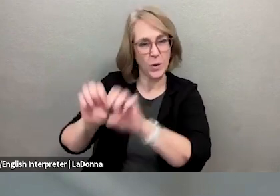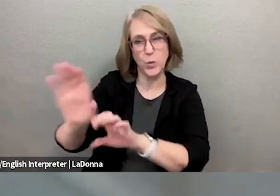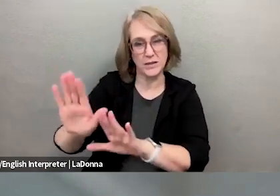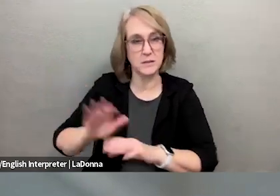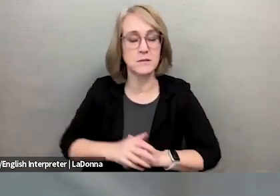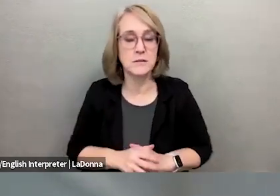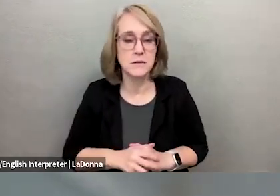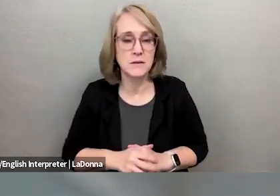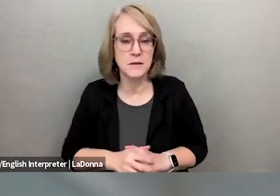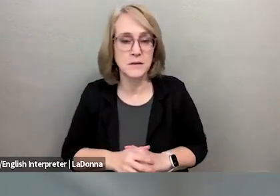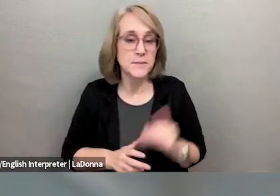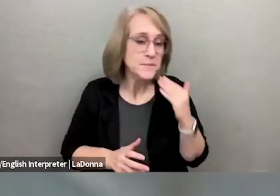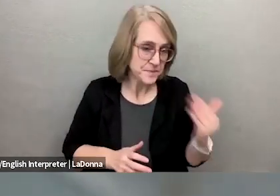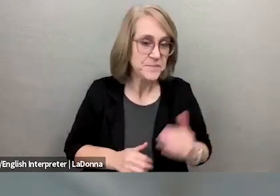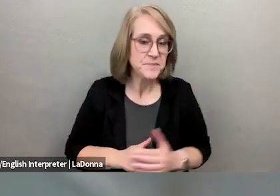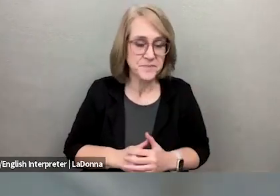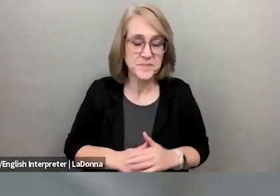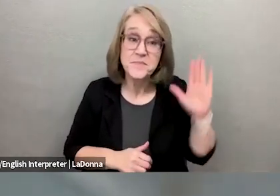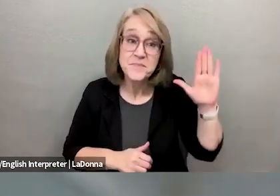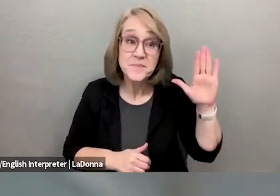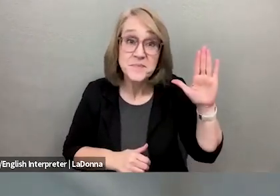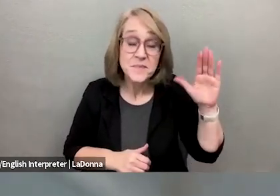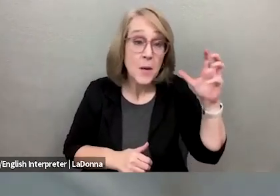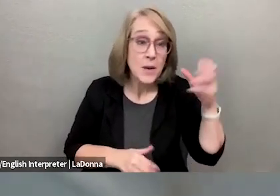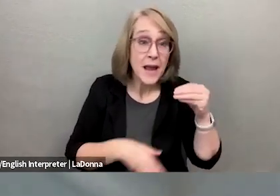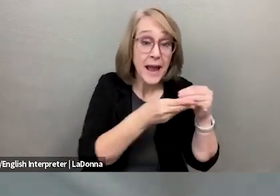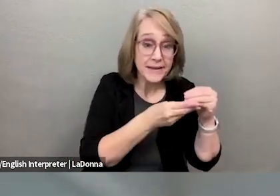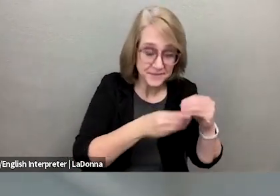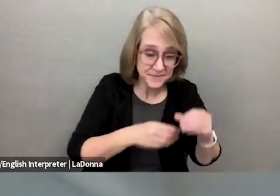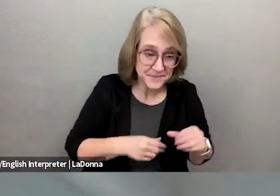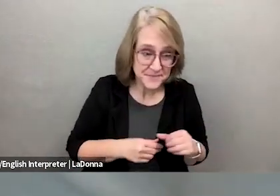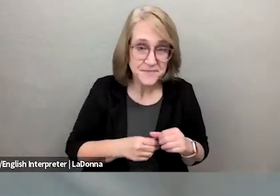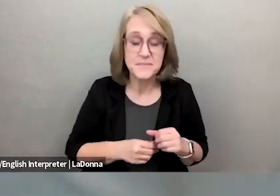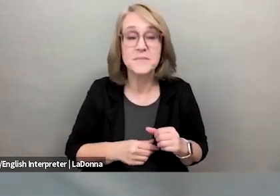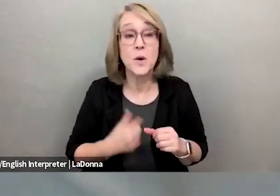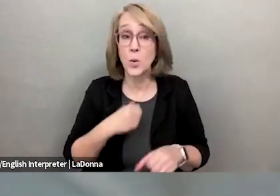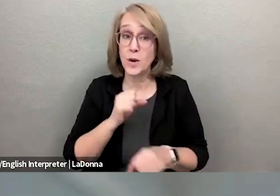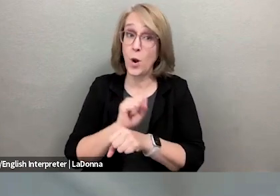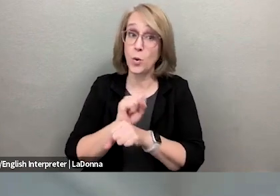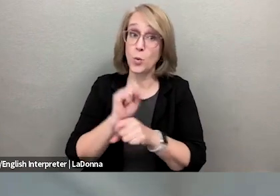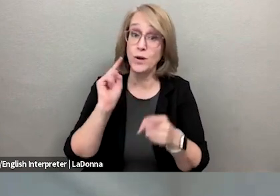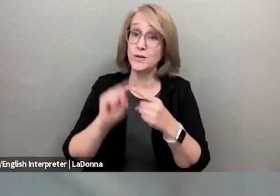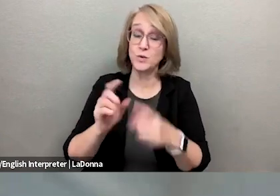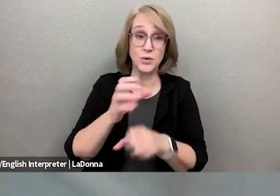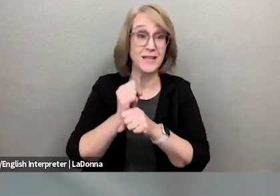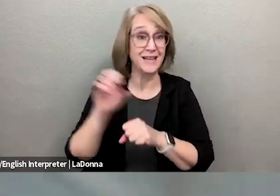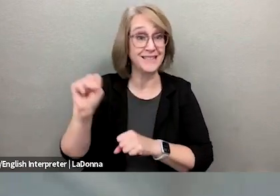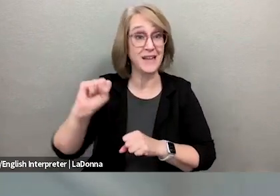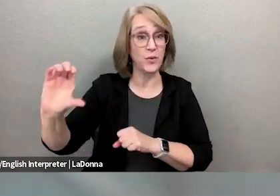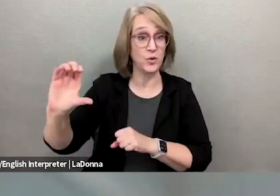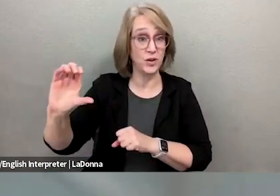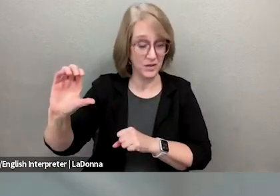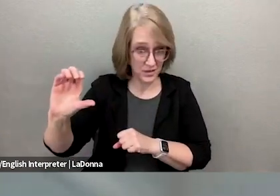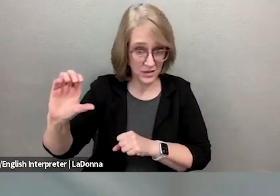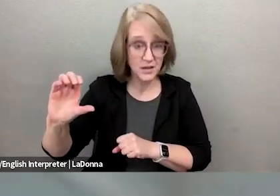Yeah, thank you very much. Yeah, just one thing to add. I mean, we are working towards trying to get South Carolina to